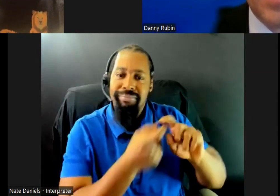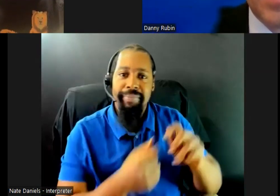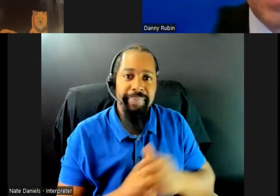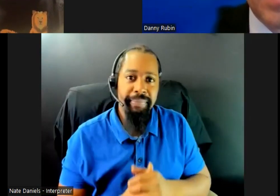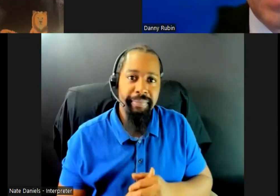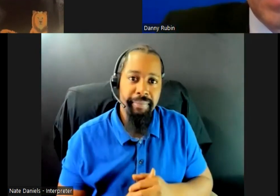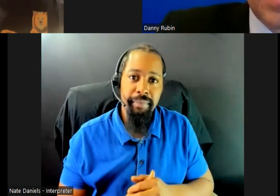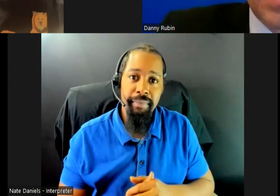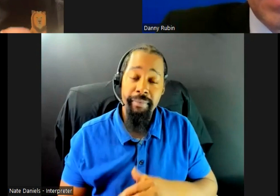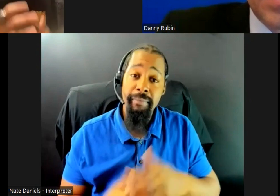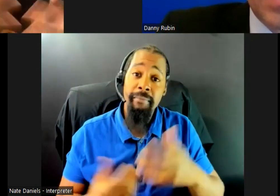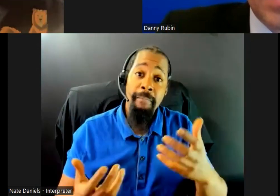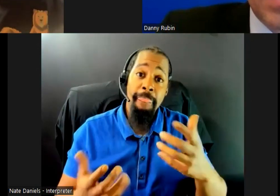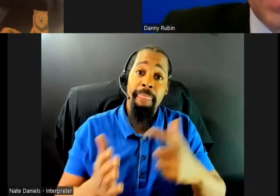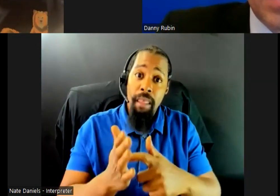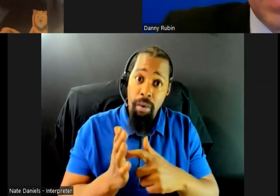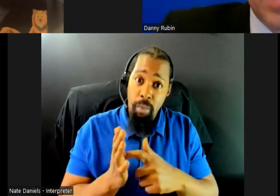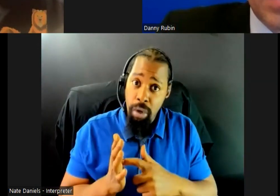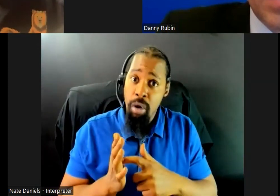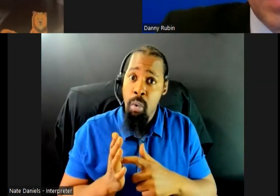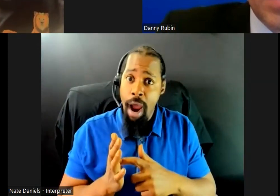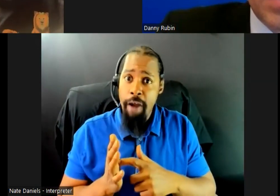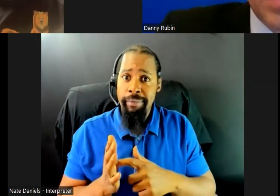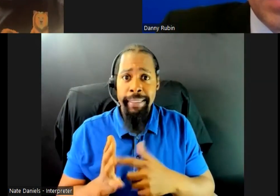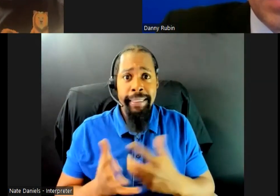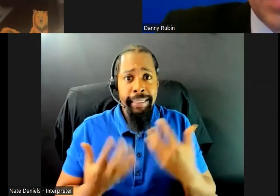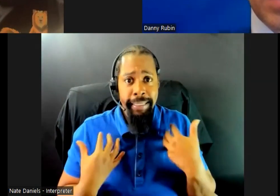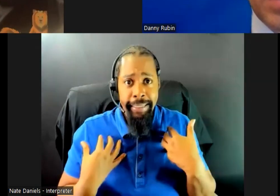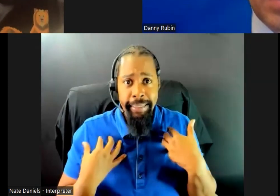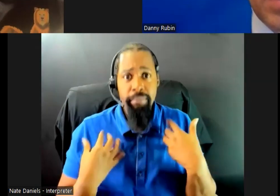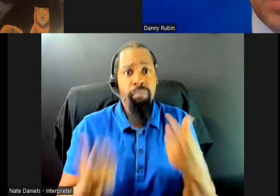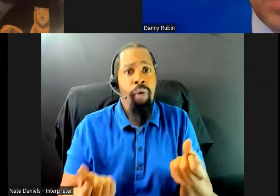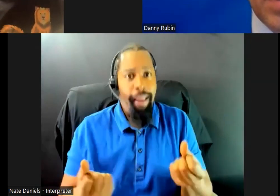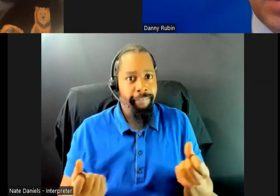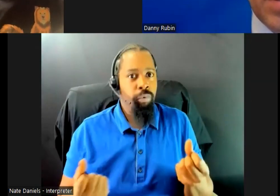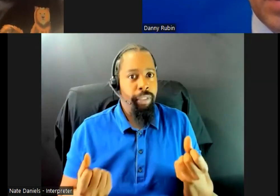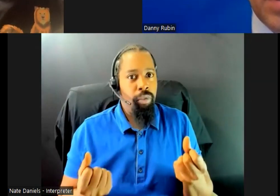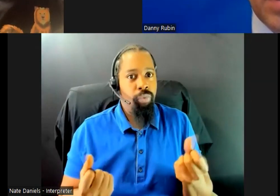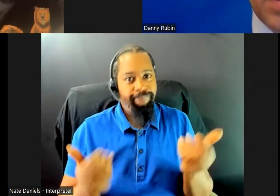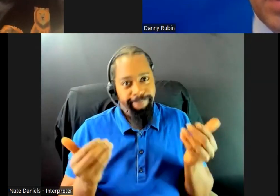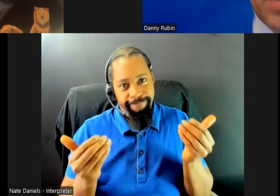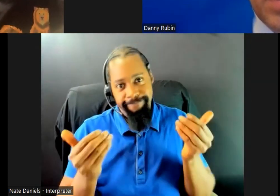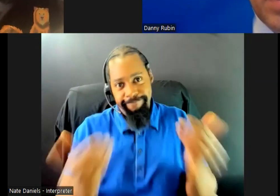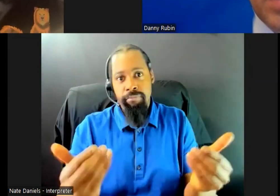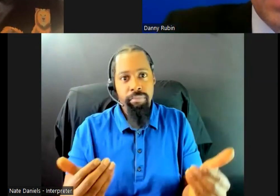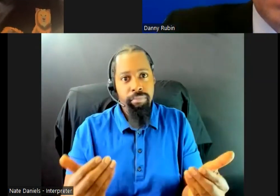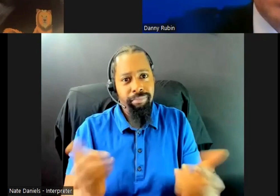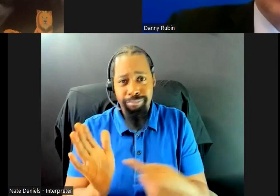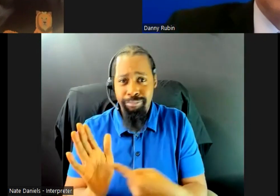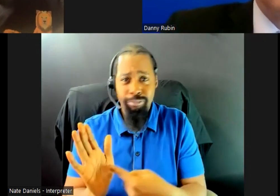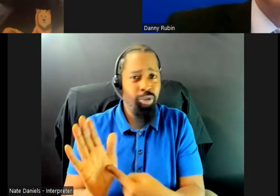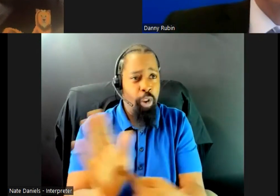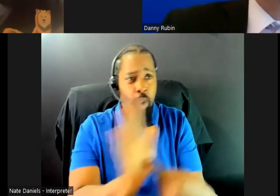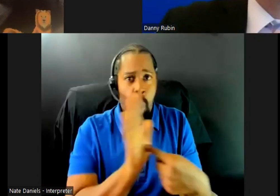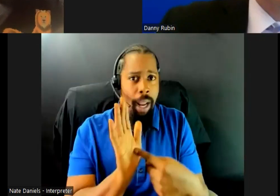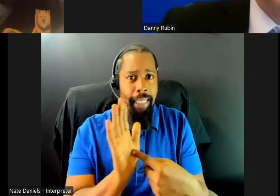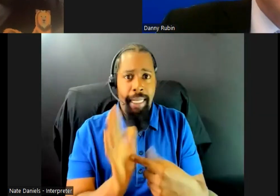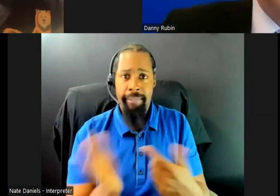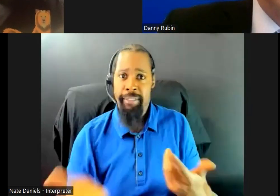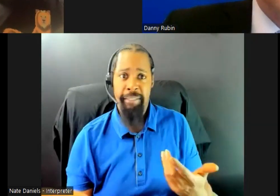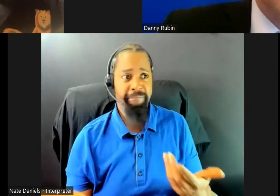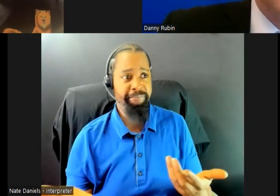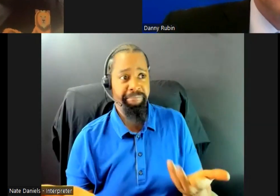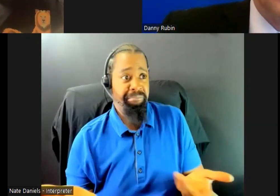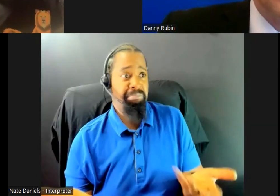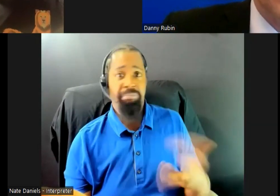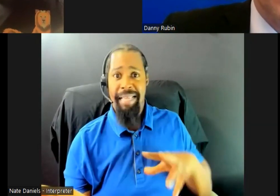bring it out big time and just being unapologetic about who we are and what